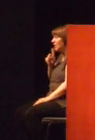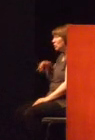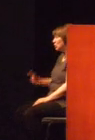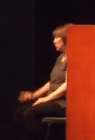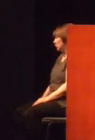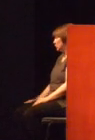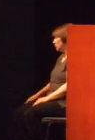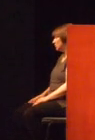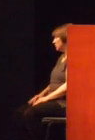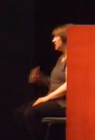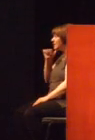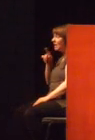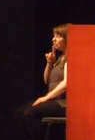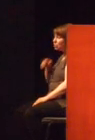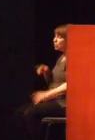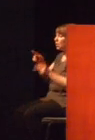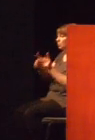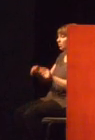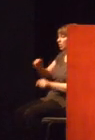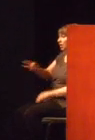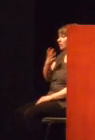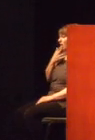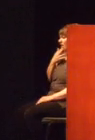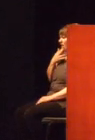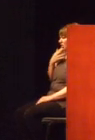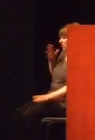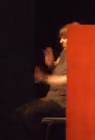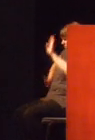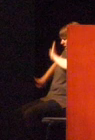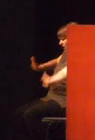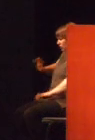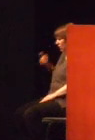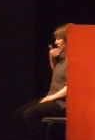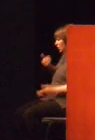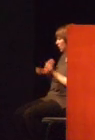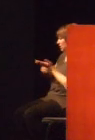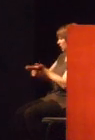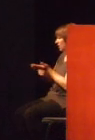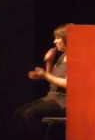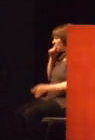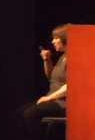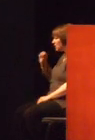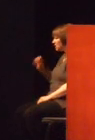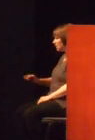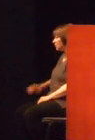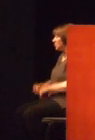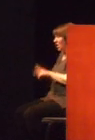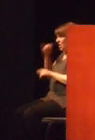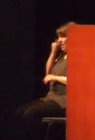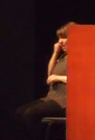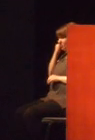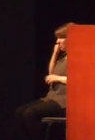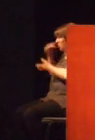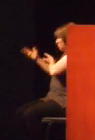and it's not the case that people of color are just somehow biologically good at talking about racism. It's that if you deal with something every day,